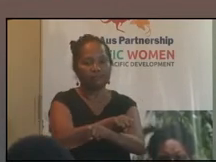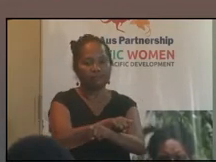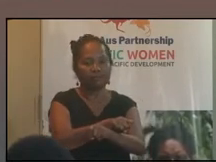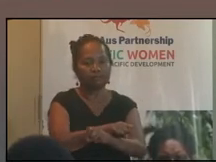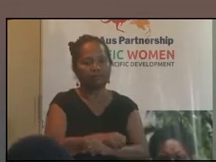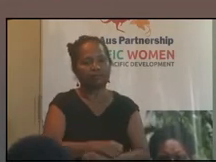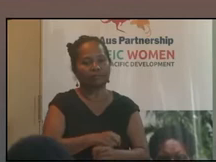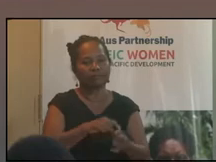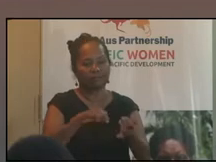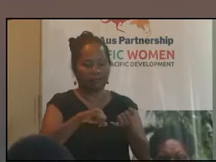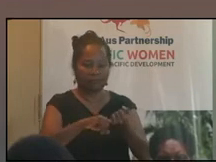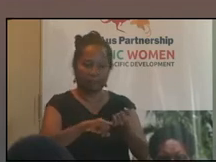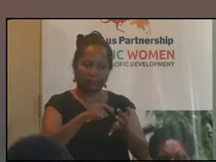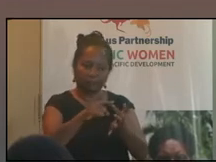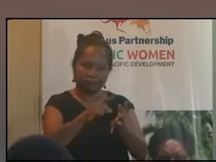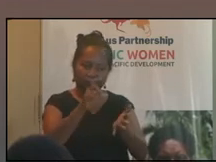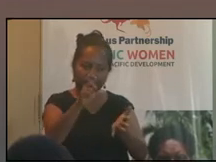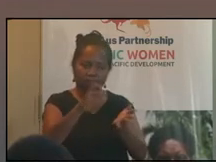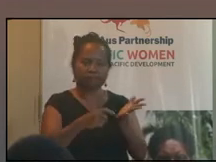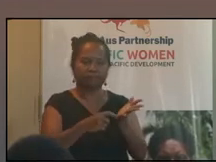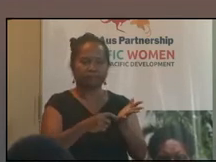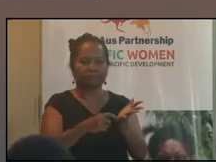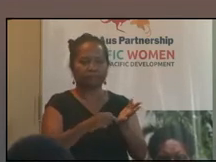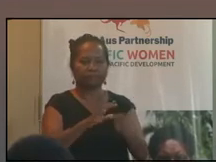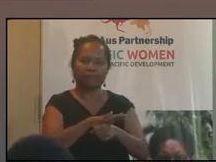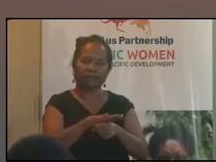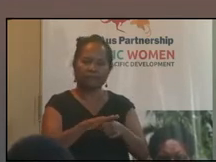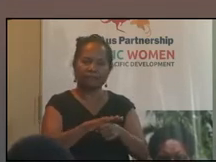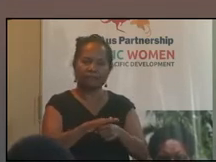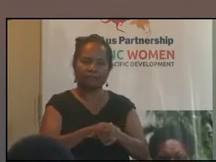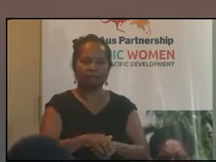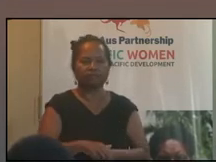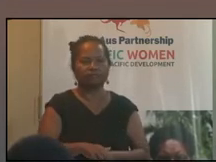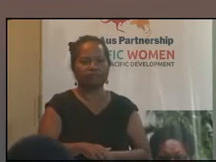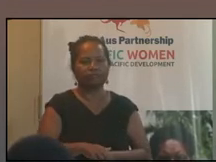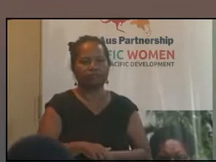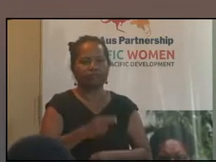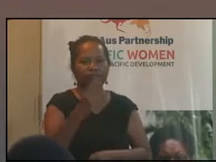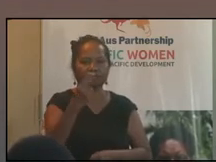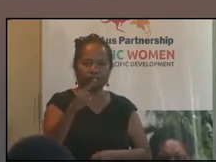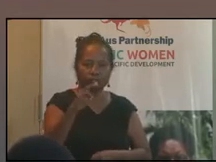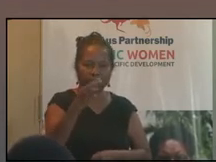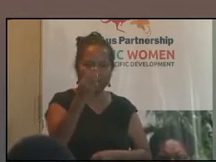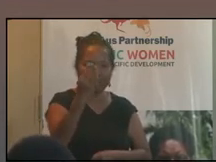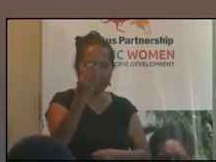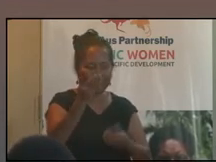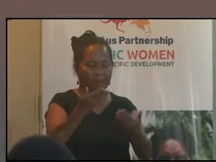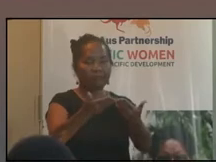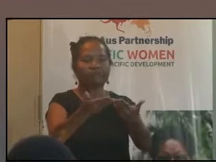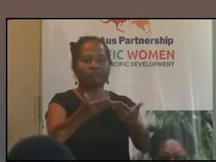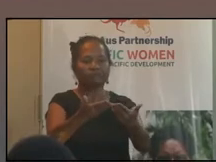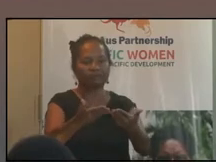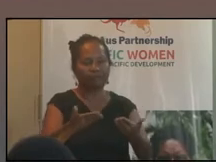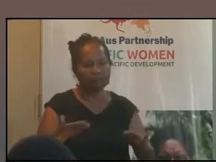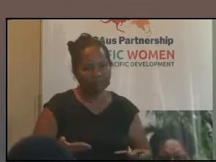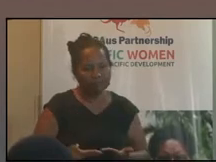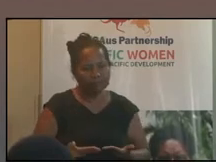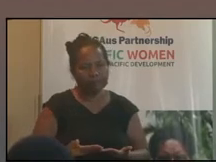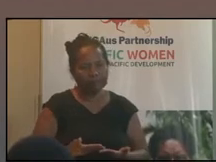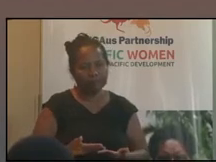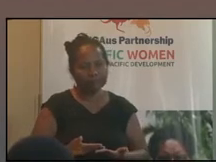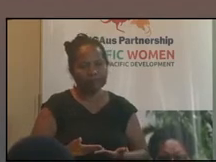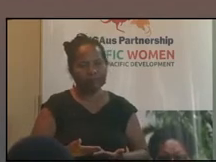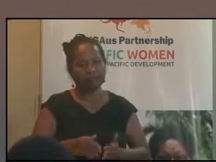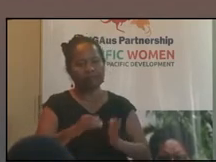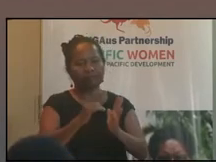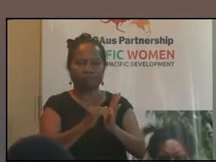Section 101 was amended to create 24 provincial seats for women. What we did succeed was the amending